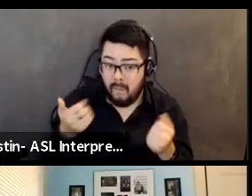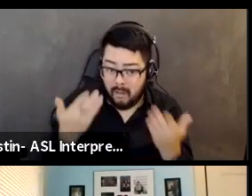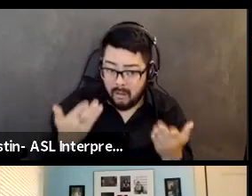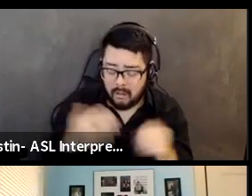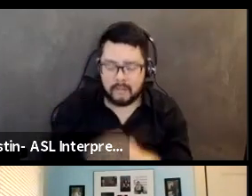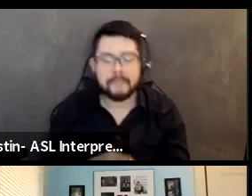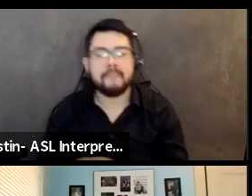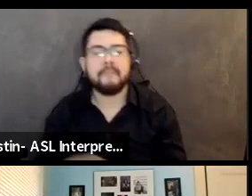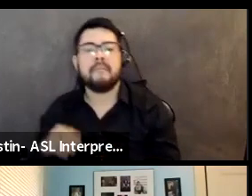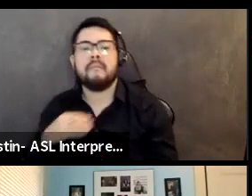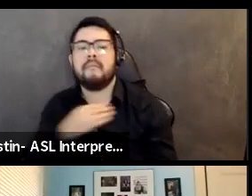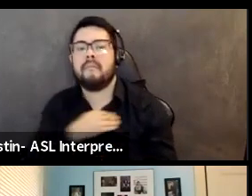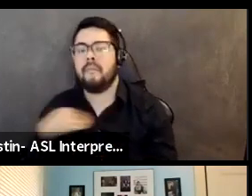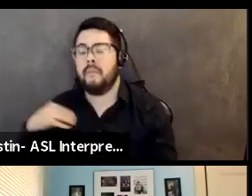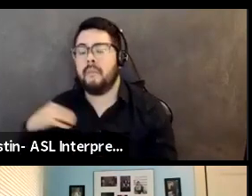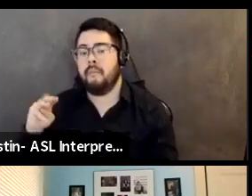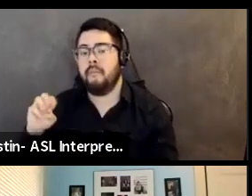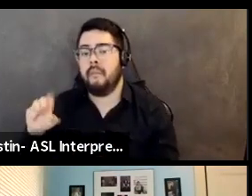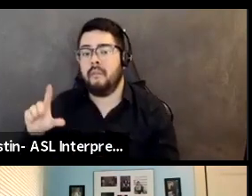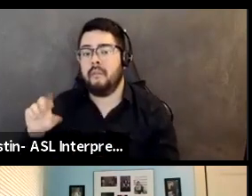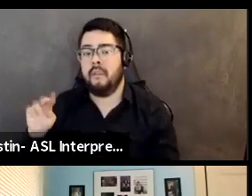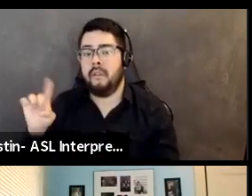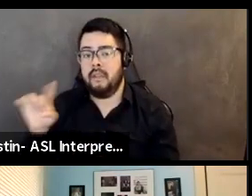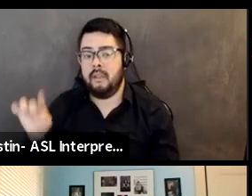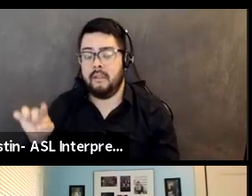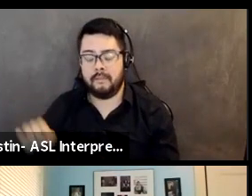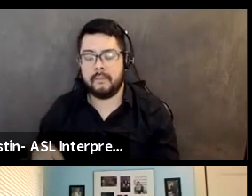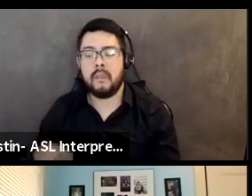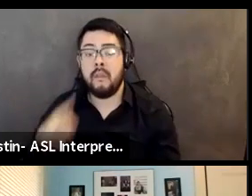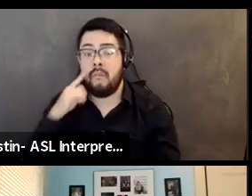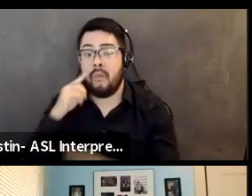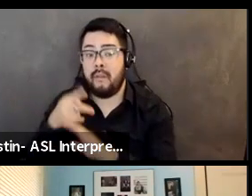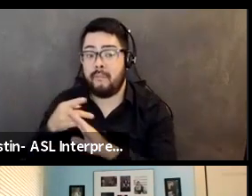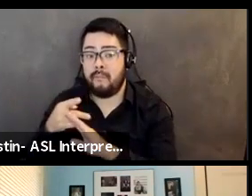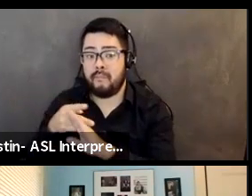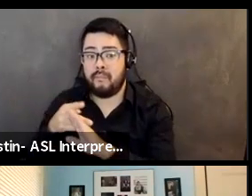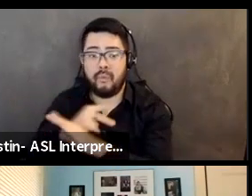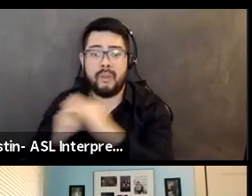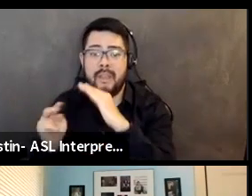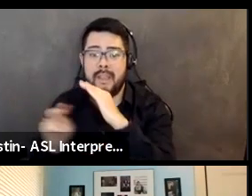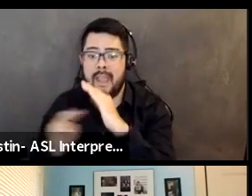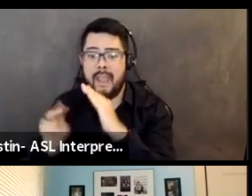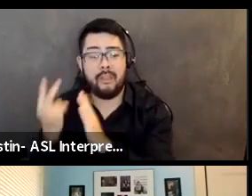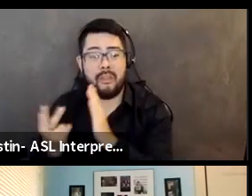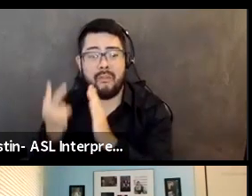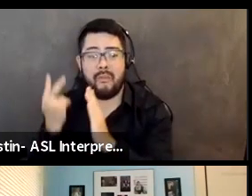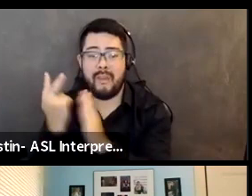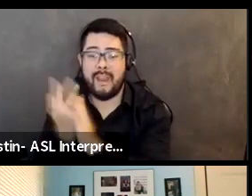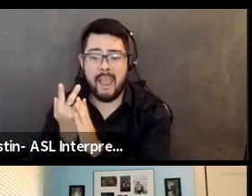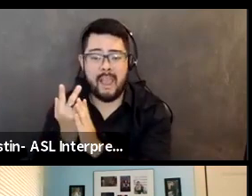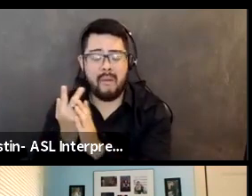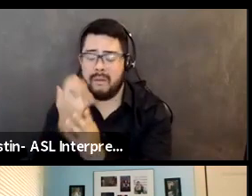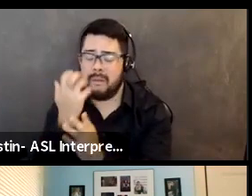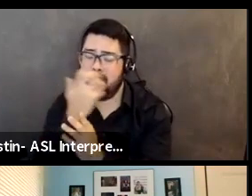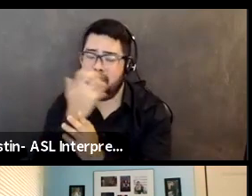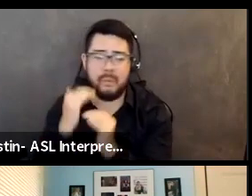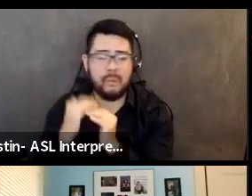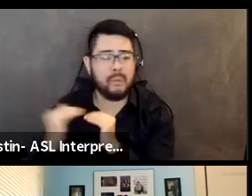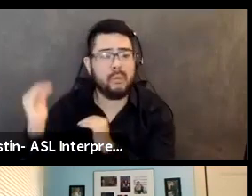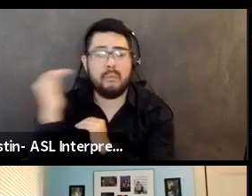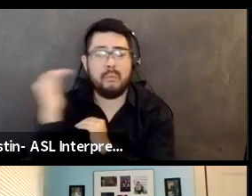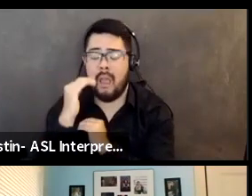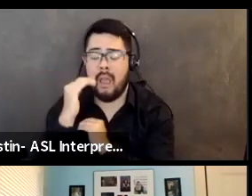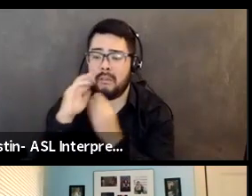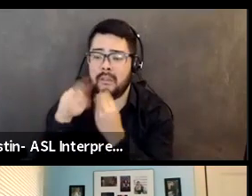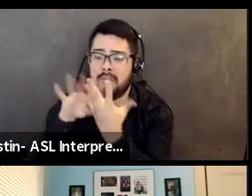know i i think for young child for pre-k students three hours is way too much in front of a screen uh the the